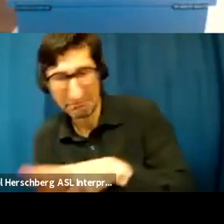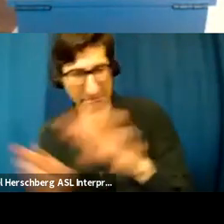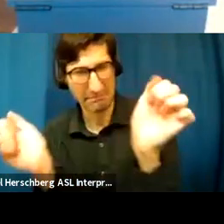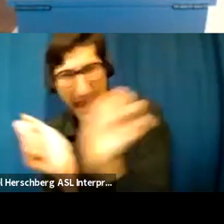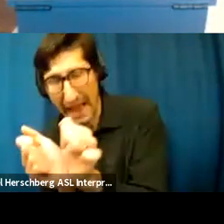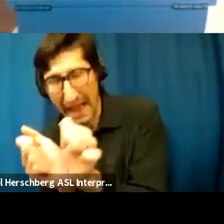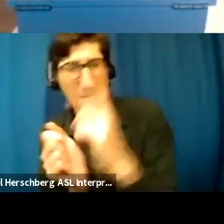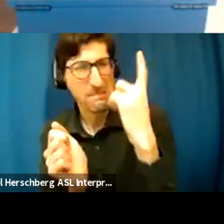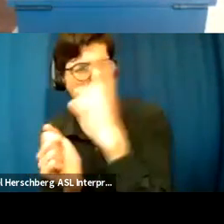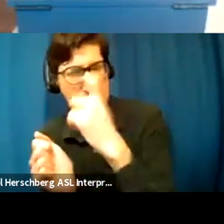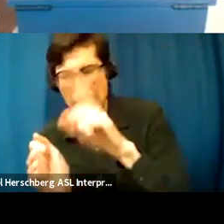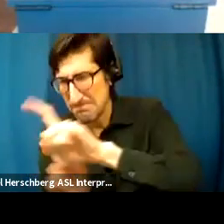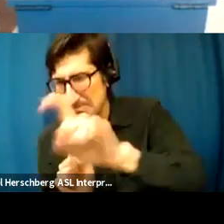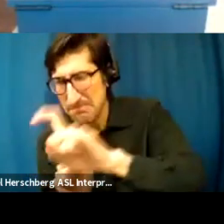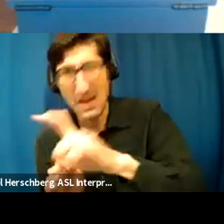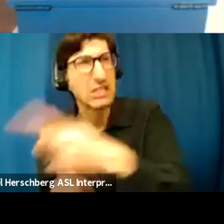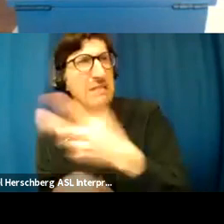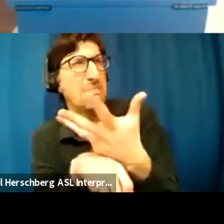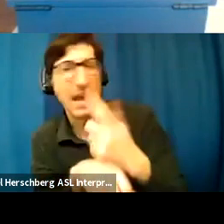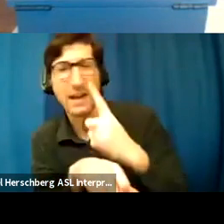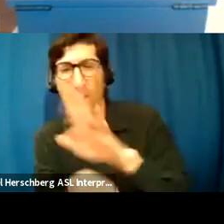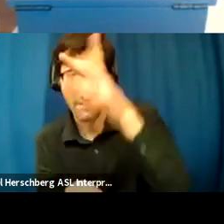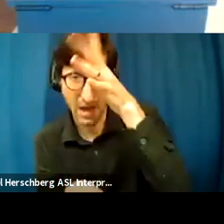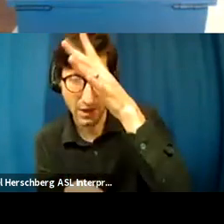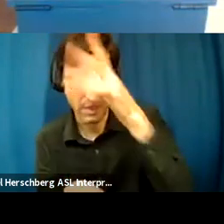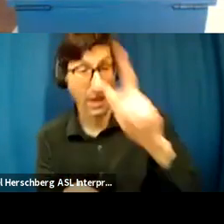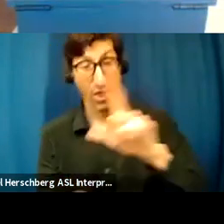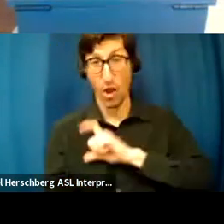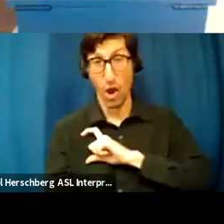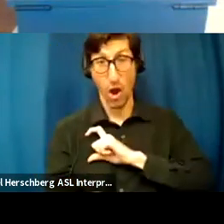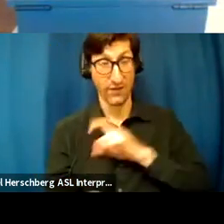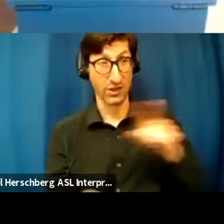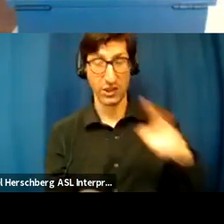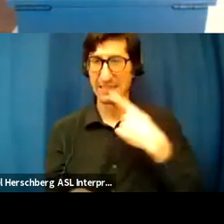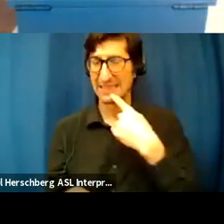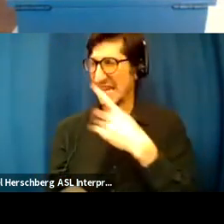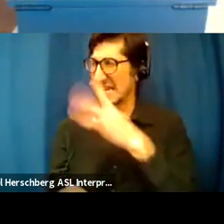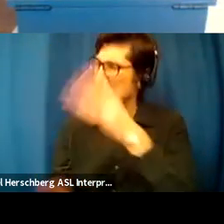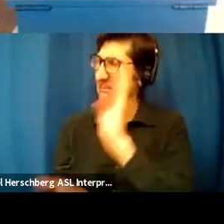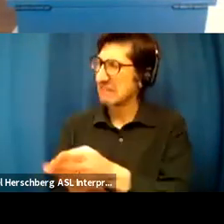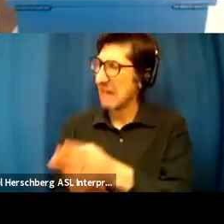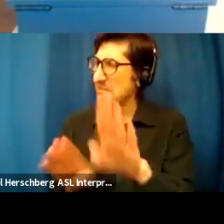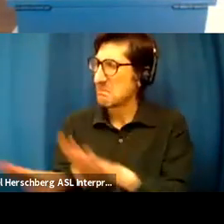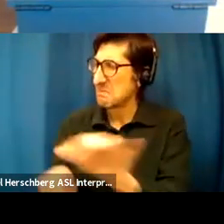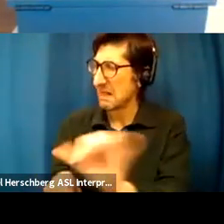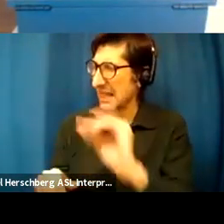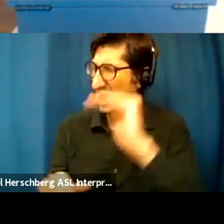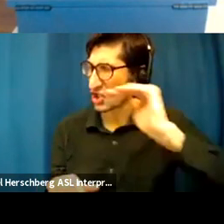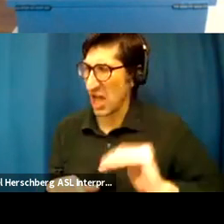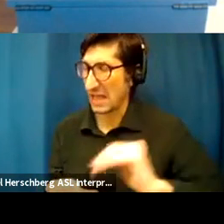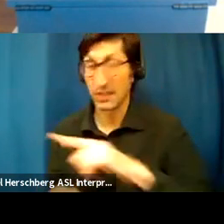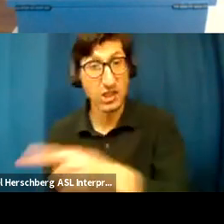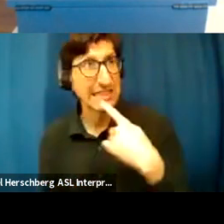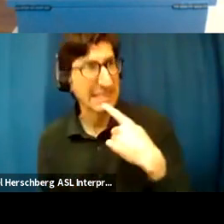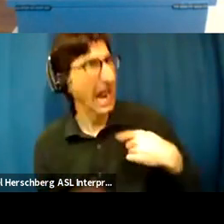pepper sprayed her while she begged for her father. The arresting officer shouted, "Stop acting like a child." Her response